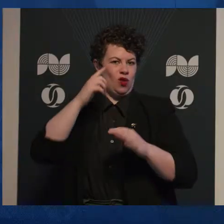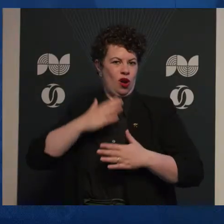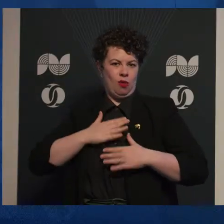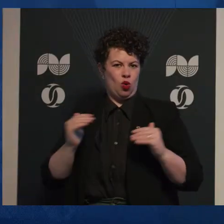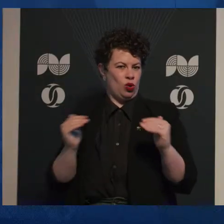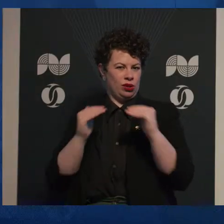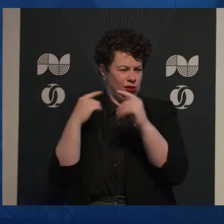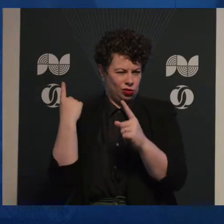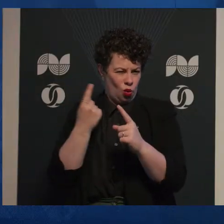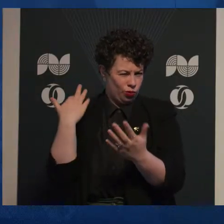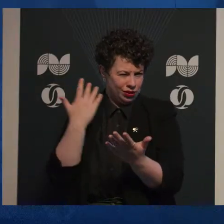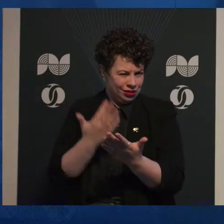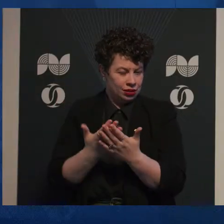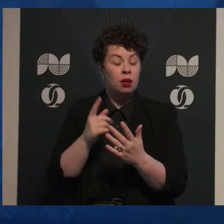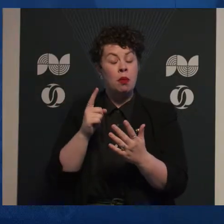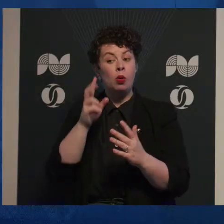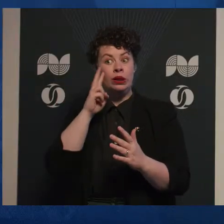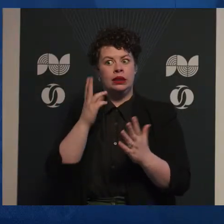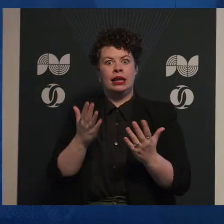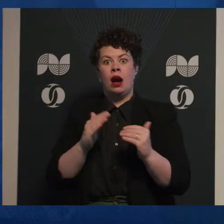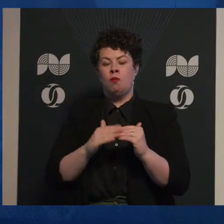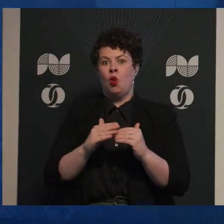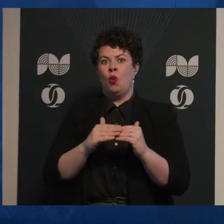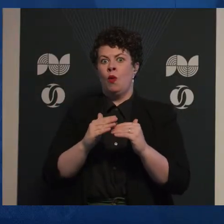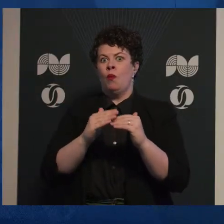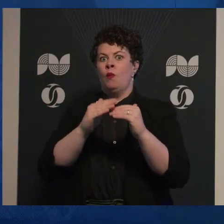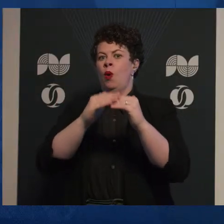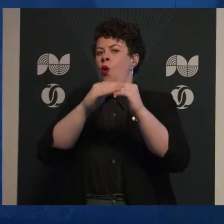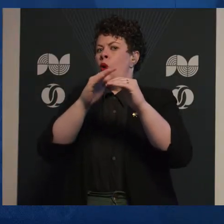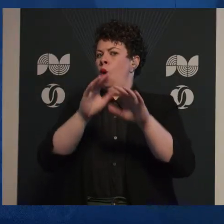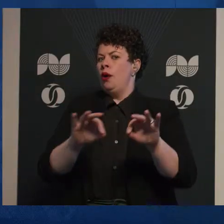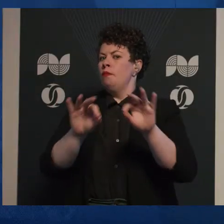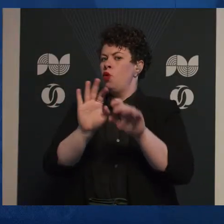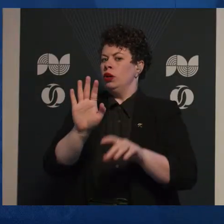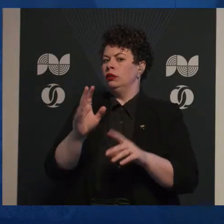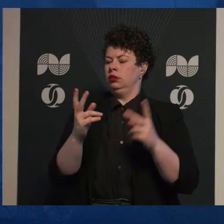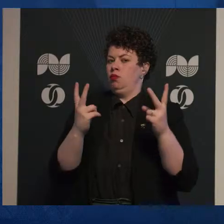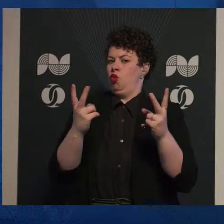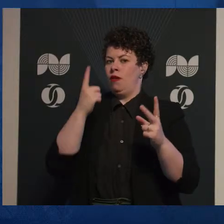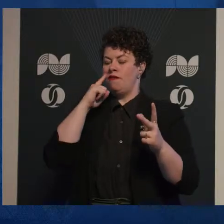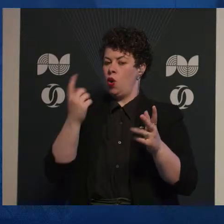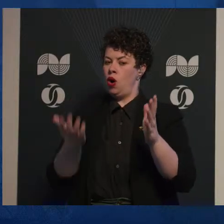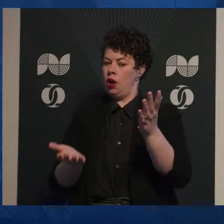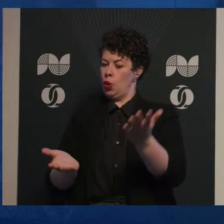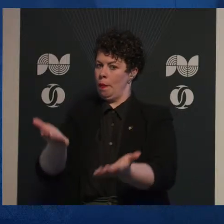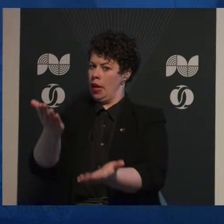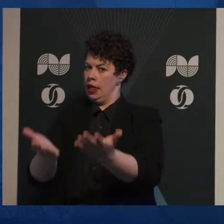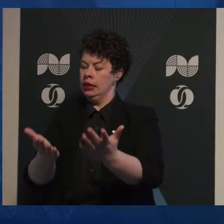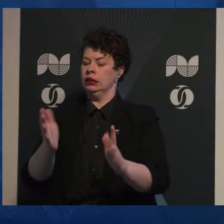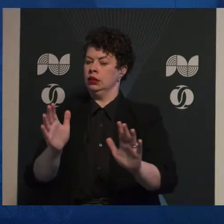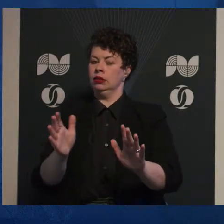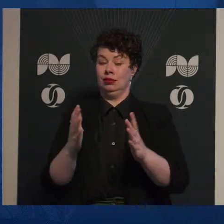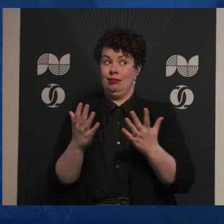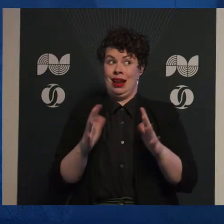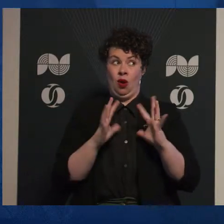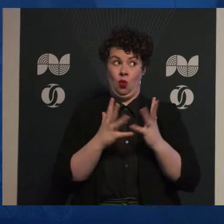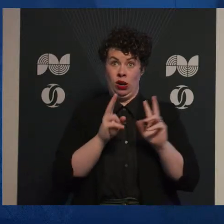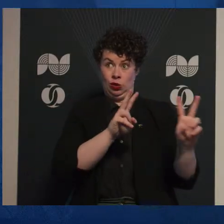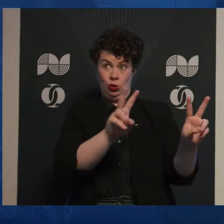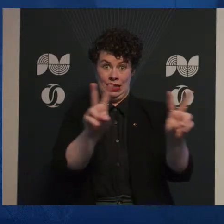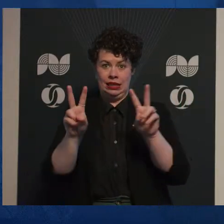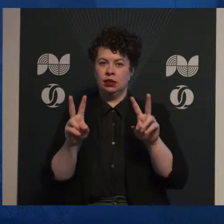it's increasingly important in today's age. It's increasingly important in a world where as we've